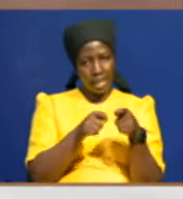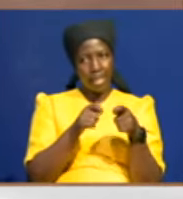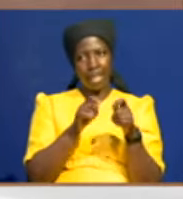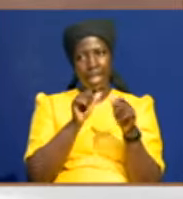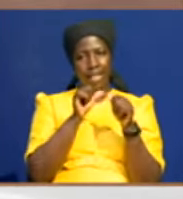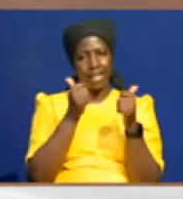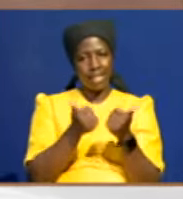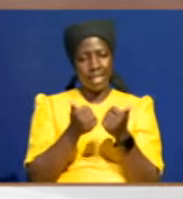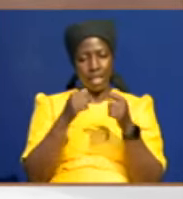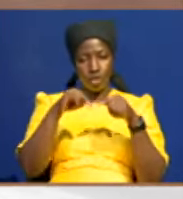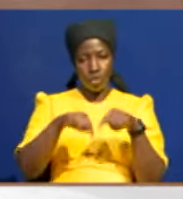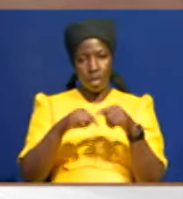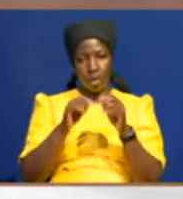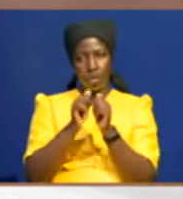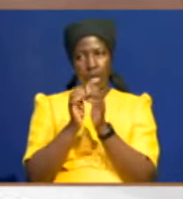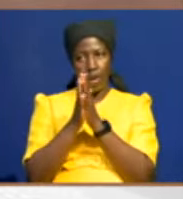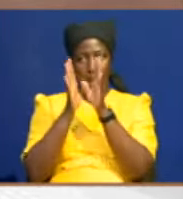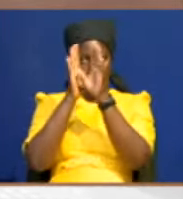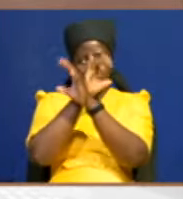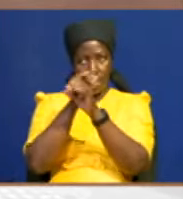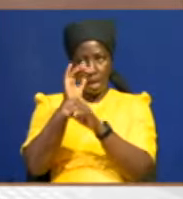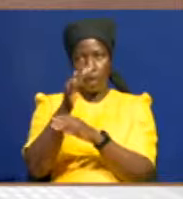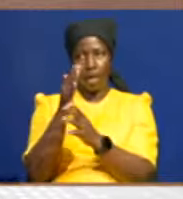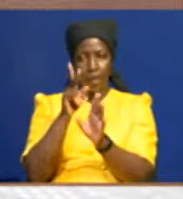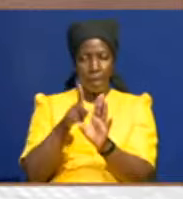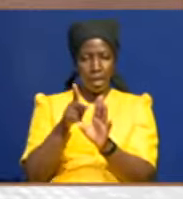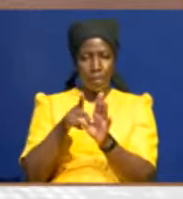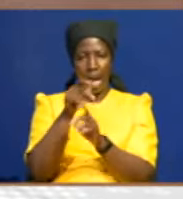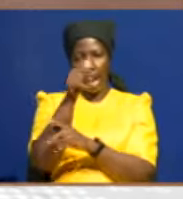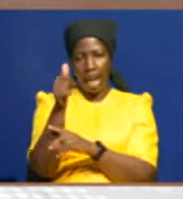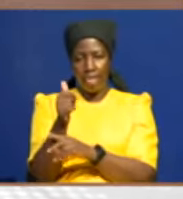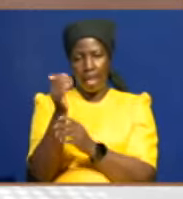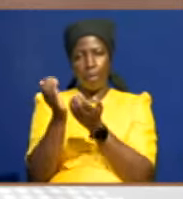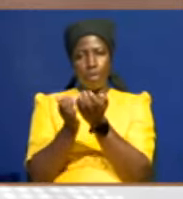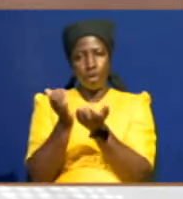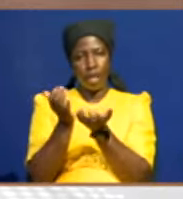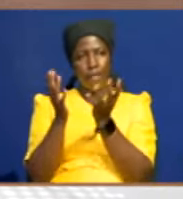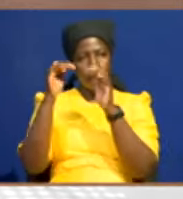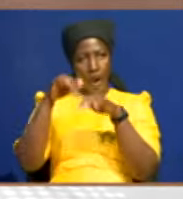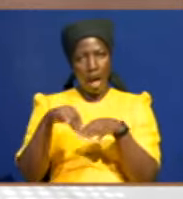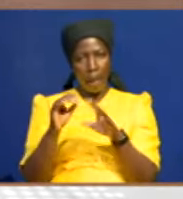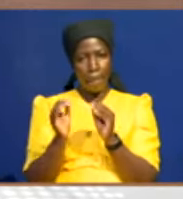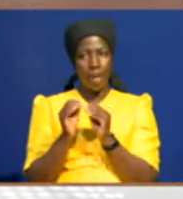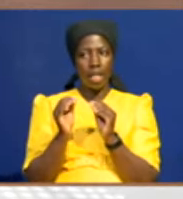we will attend another edition of a business forum meeting.